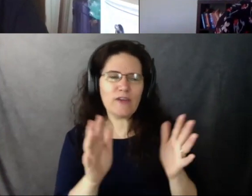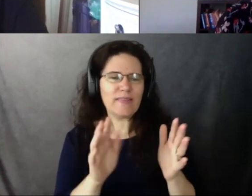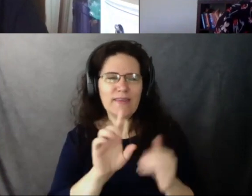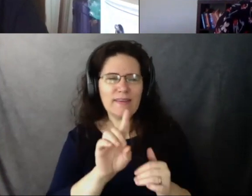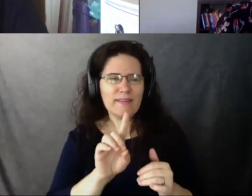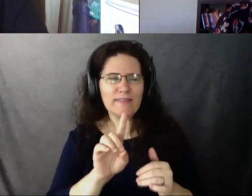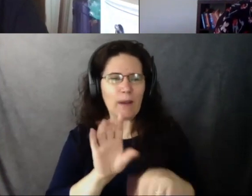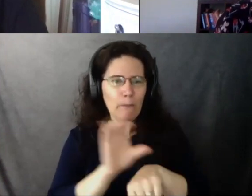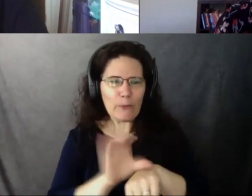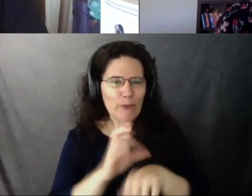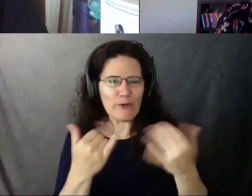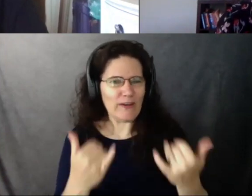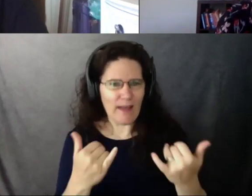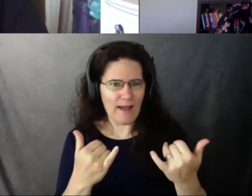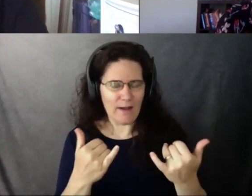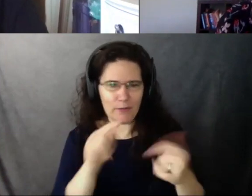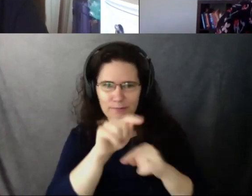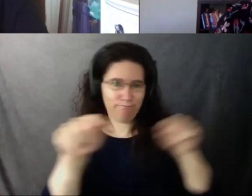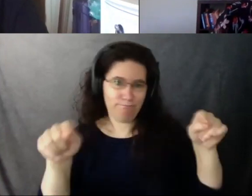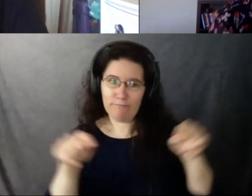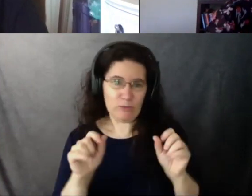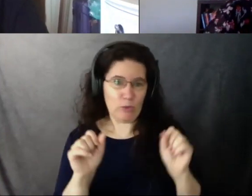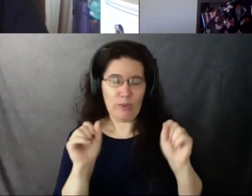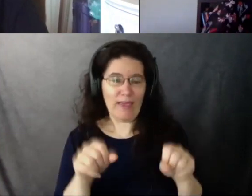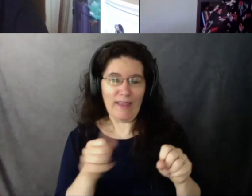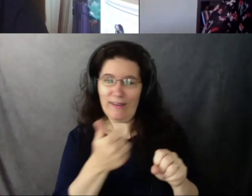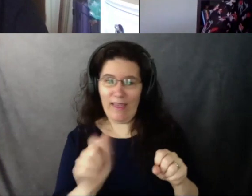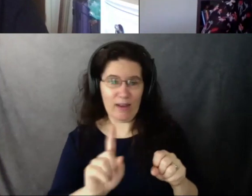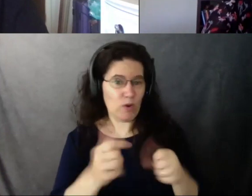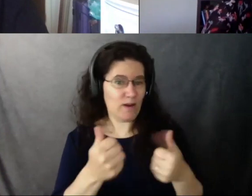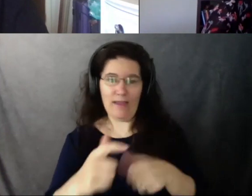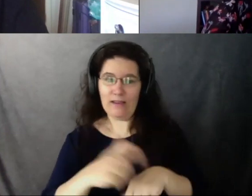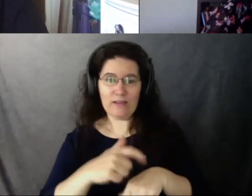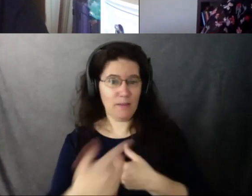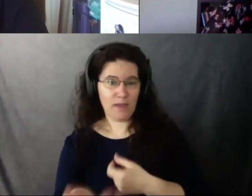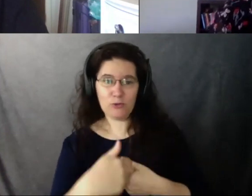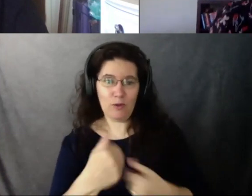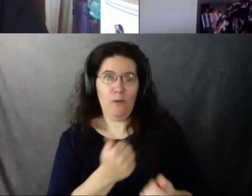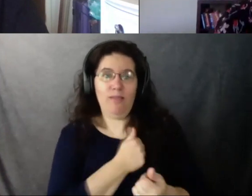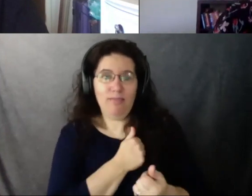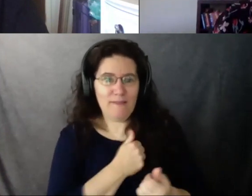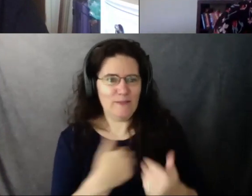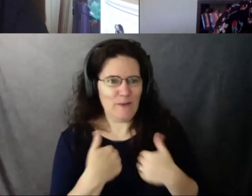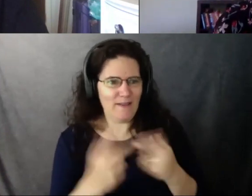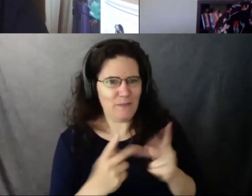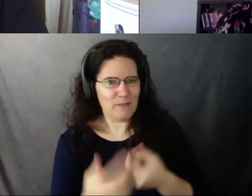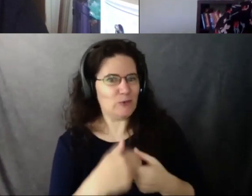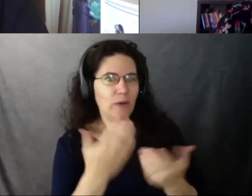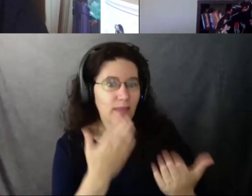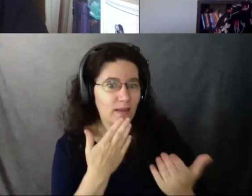digitalization. So anywhere and anytime you can join, and I would love to have people. And thank you for